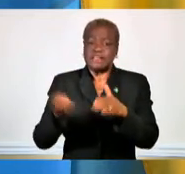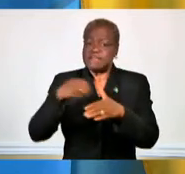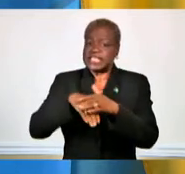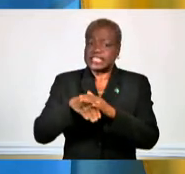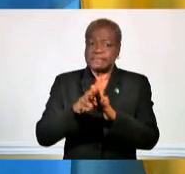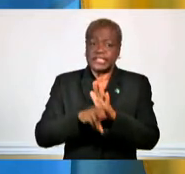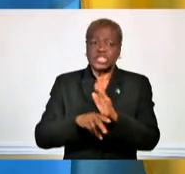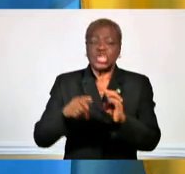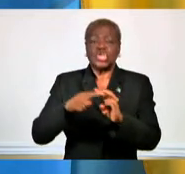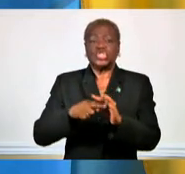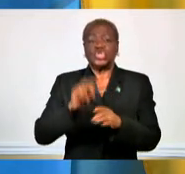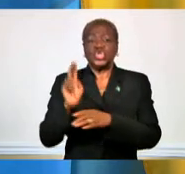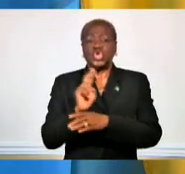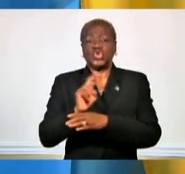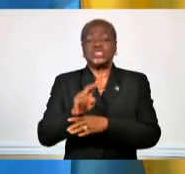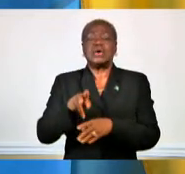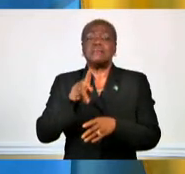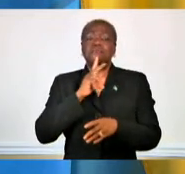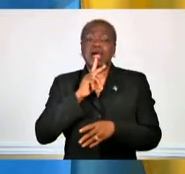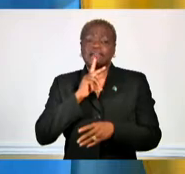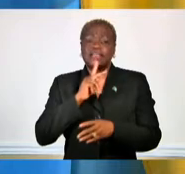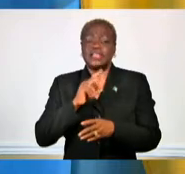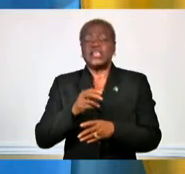privately owned facilities.